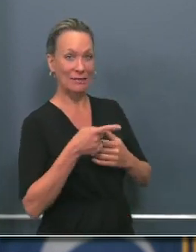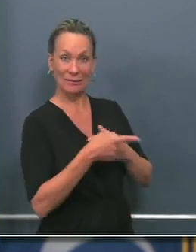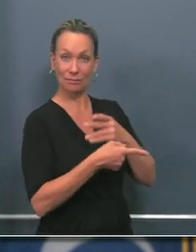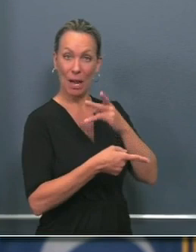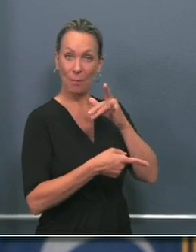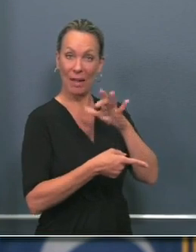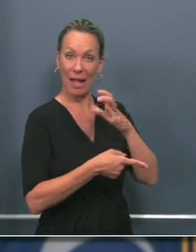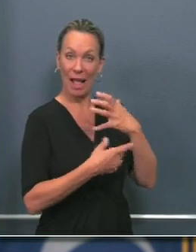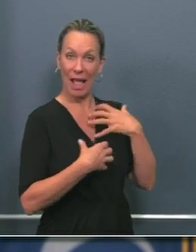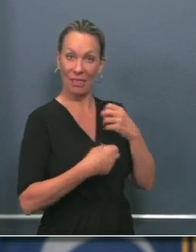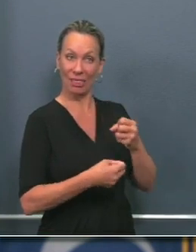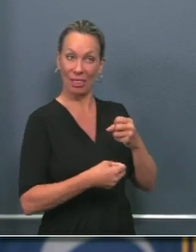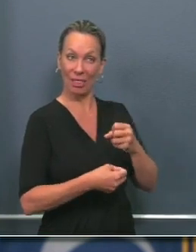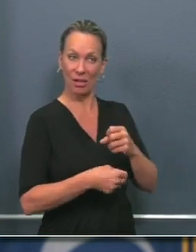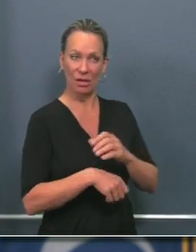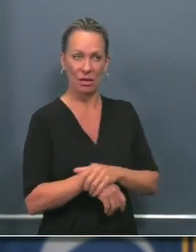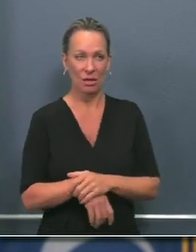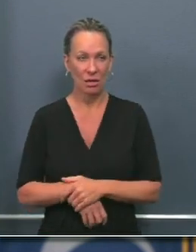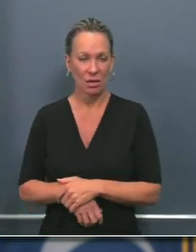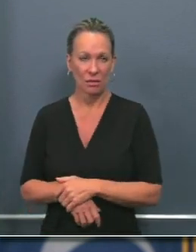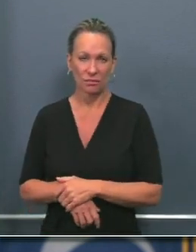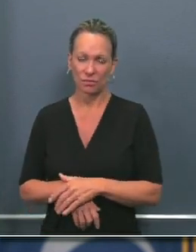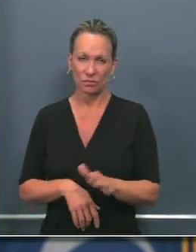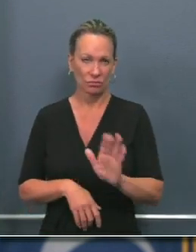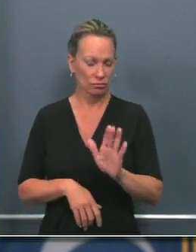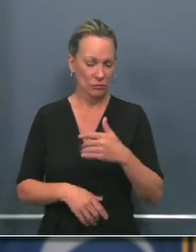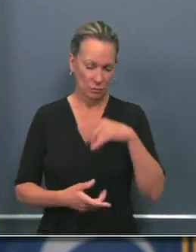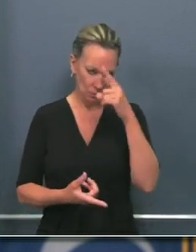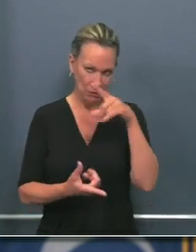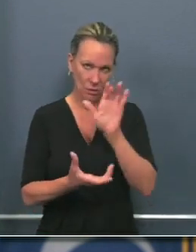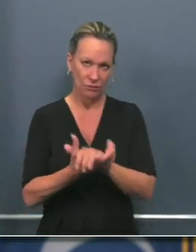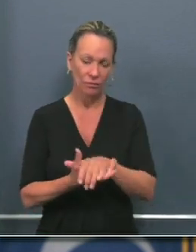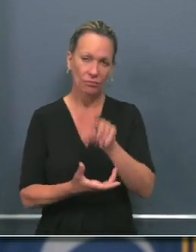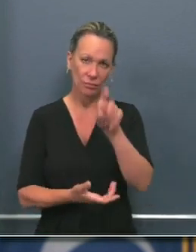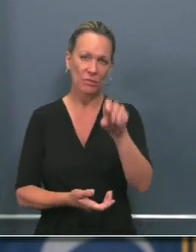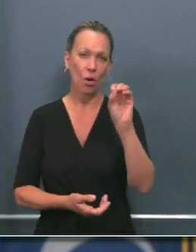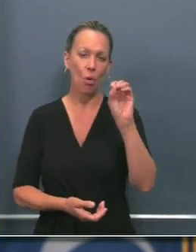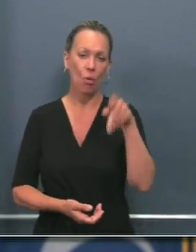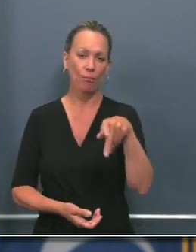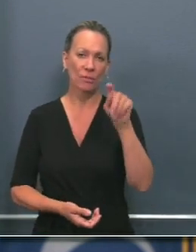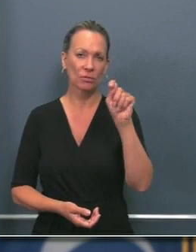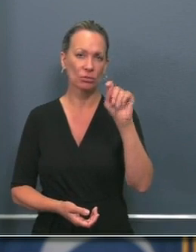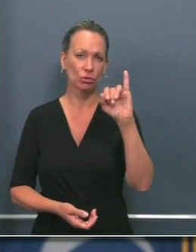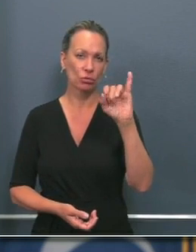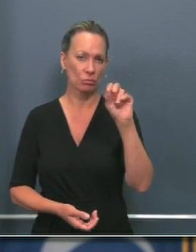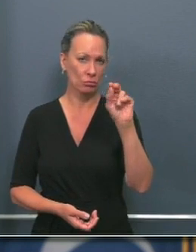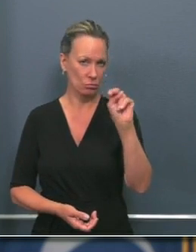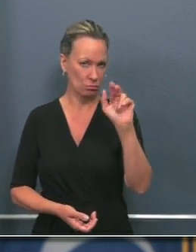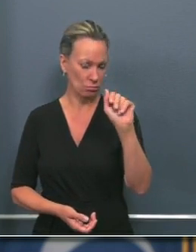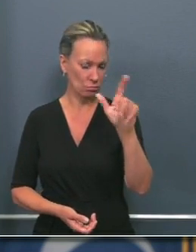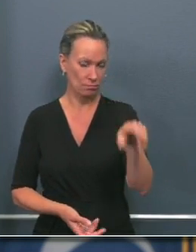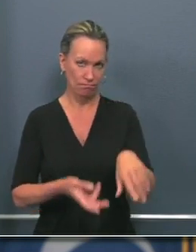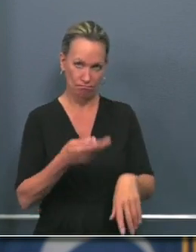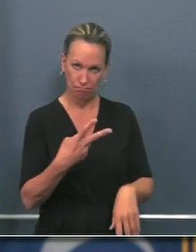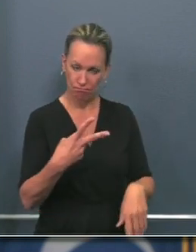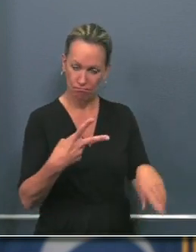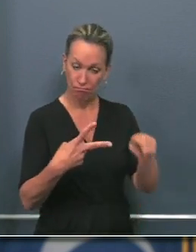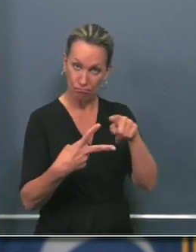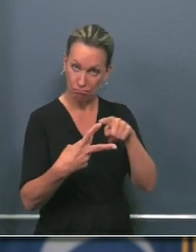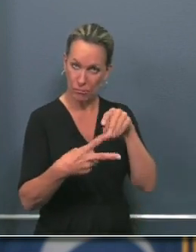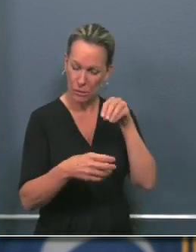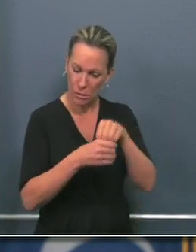option, and the ability to have an architecture of in-person voting